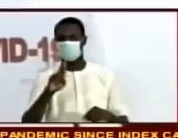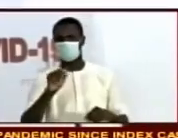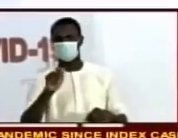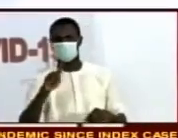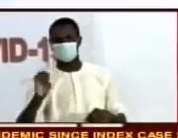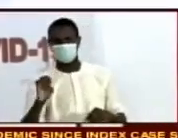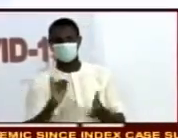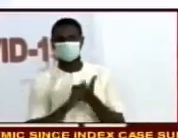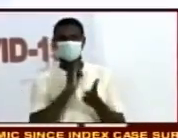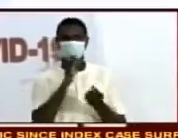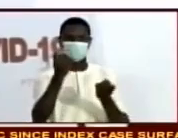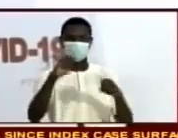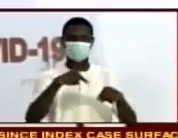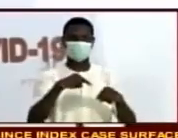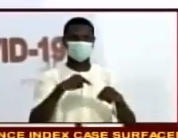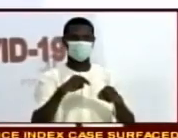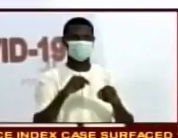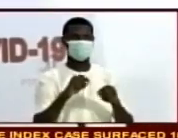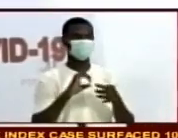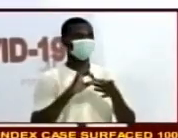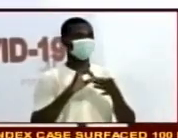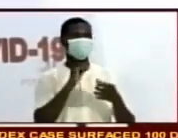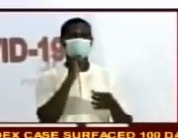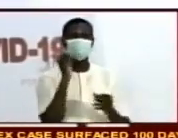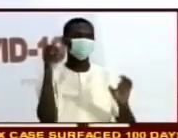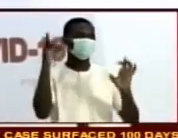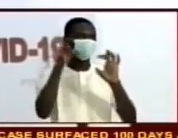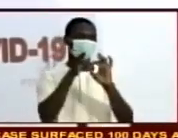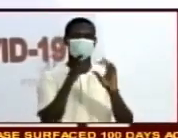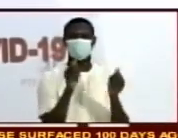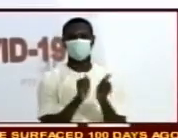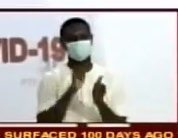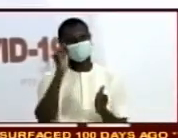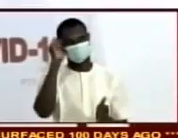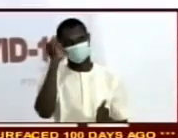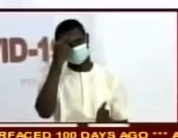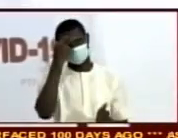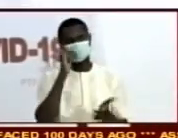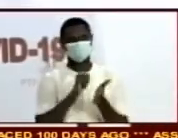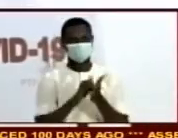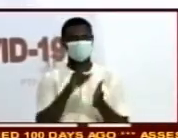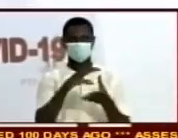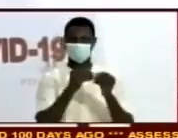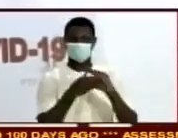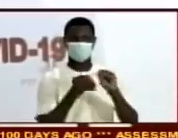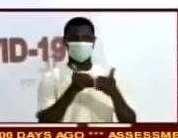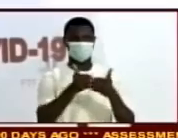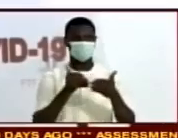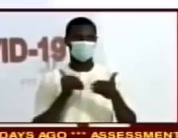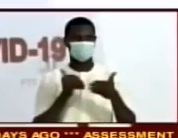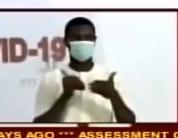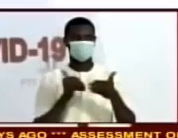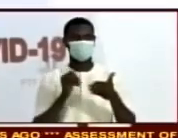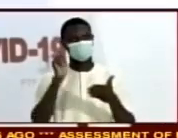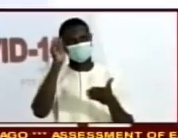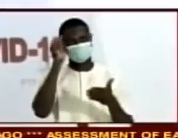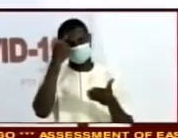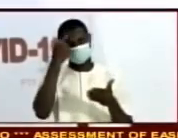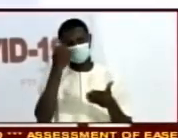that's coming had nothing to do with government. As I pointed out in an earlier intervention, the government of